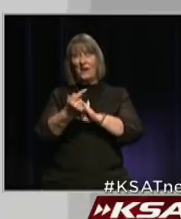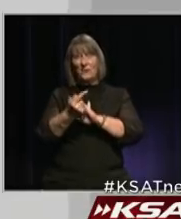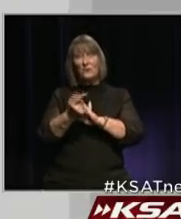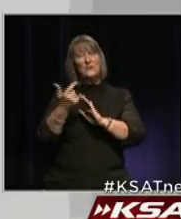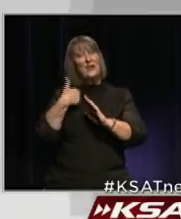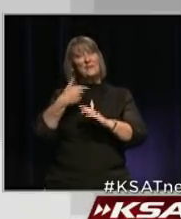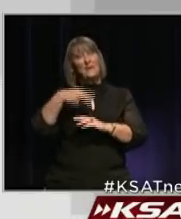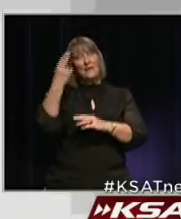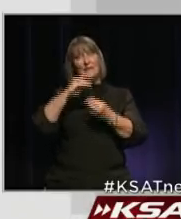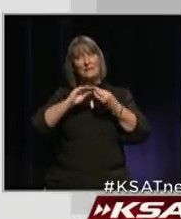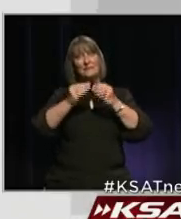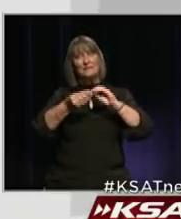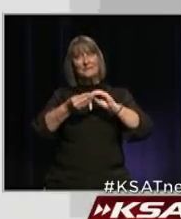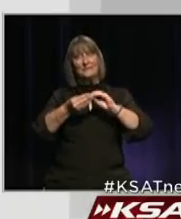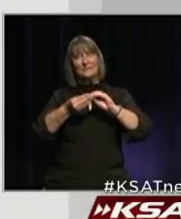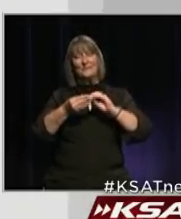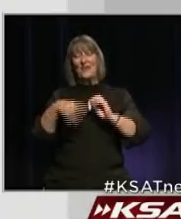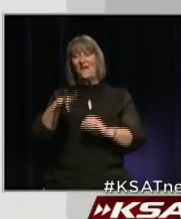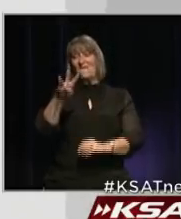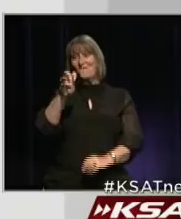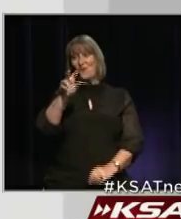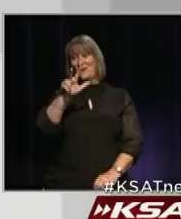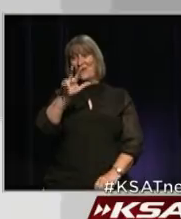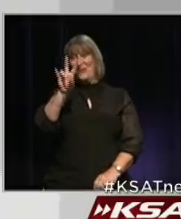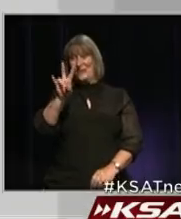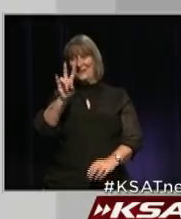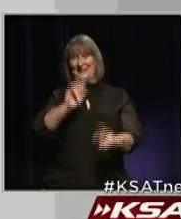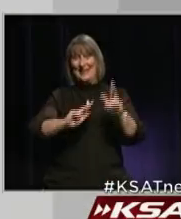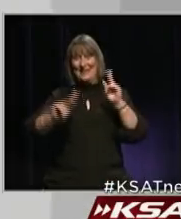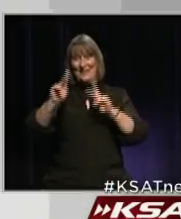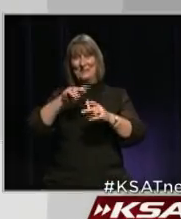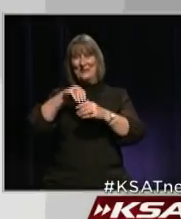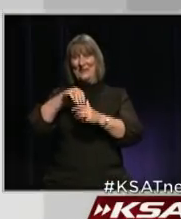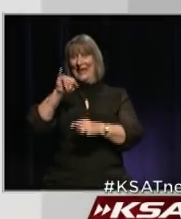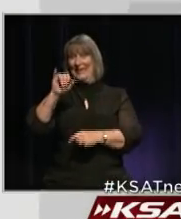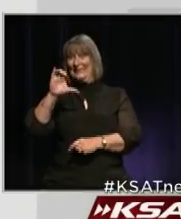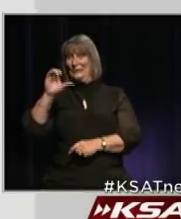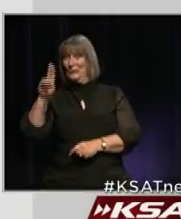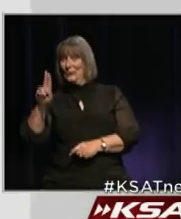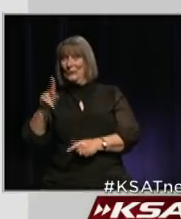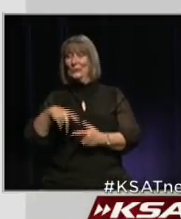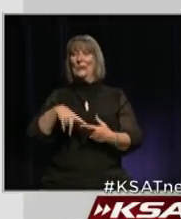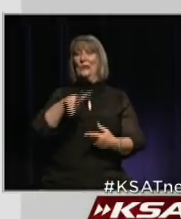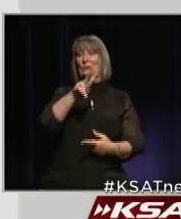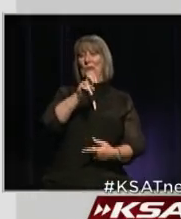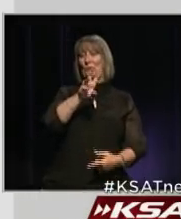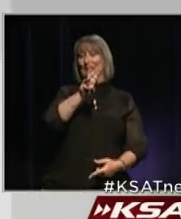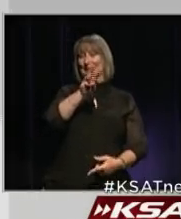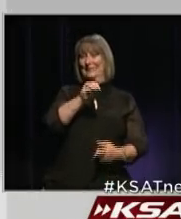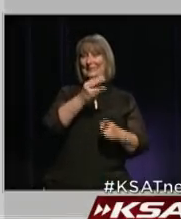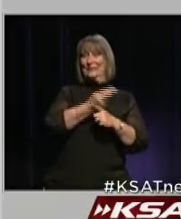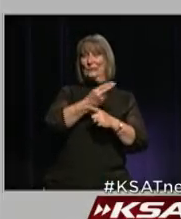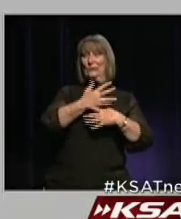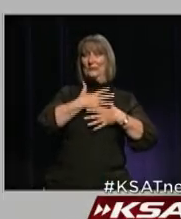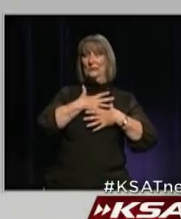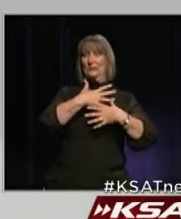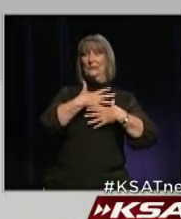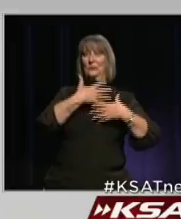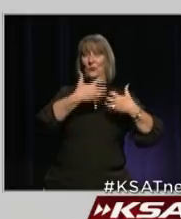high number for us. 437 patients in the intensive care unit and 260 on ventilators with